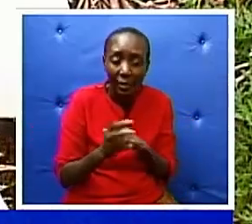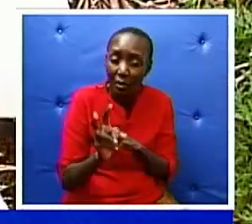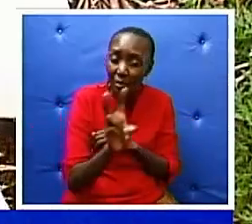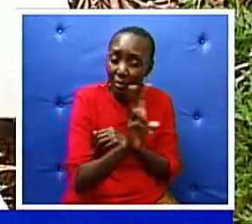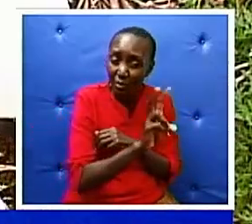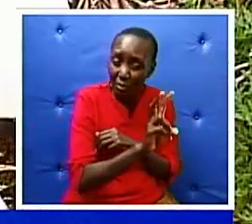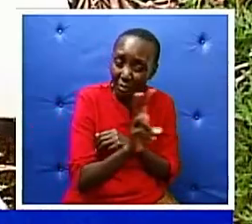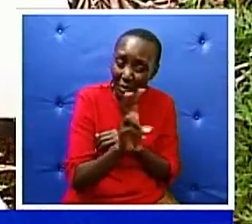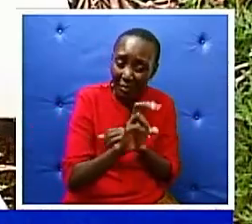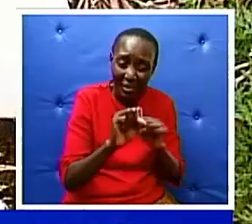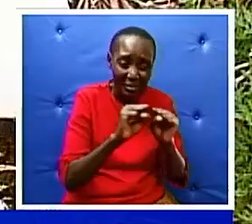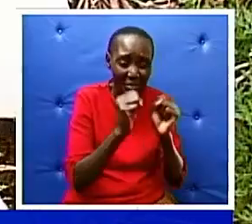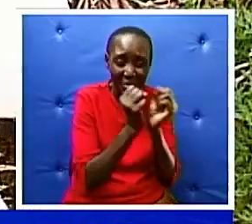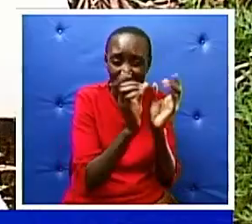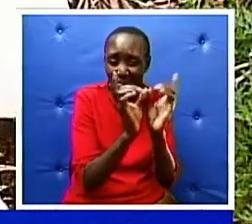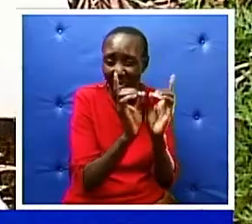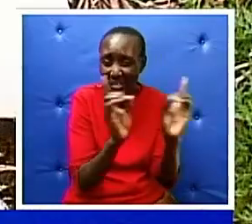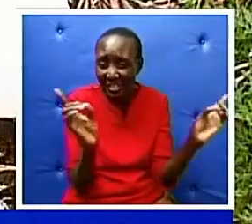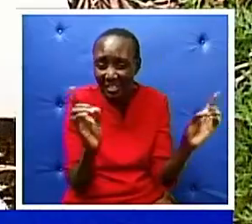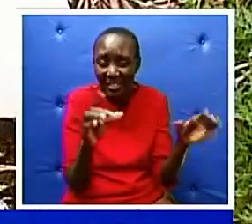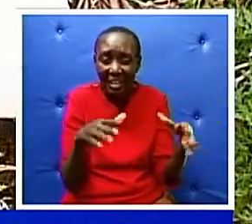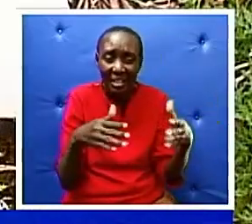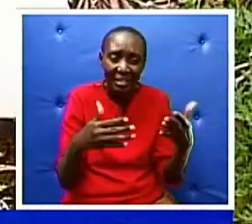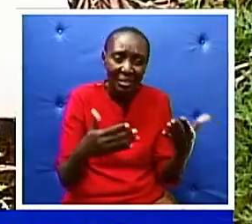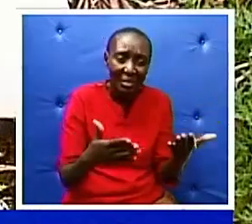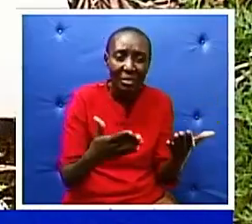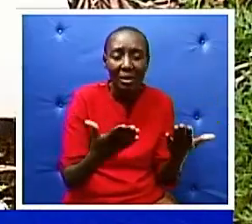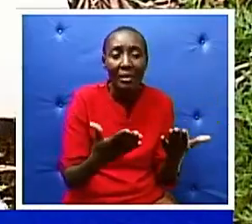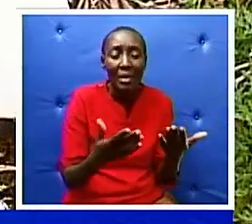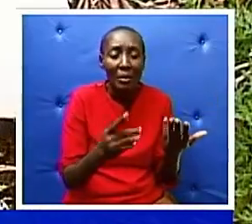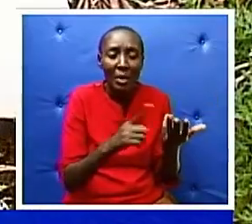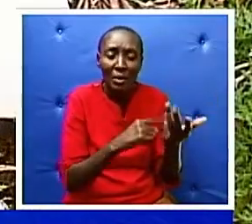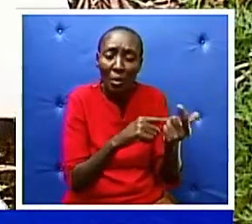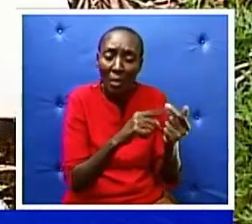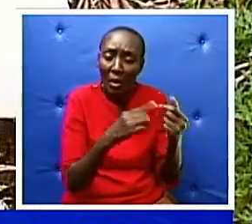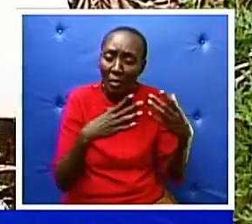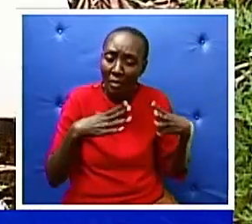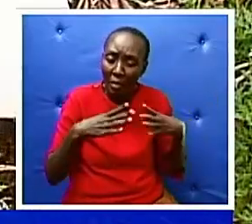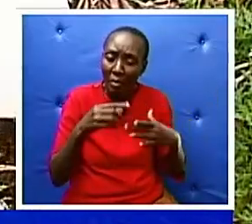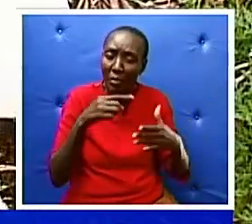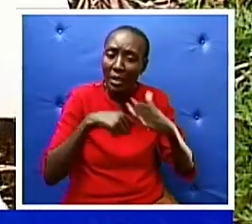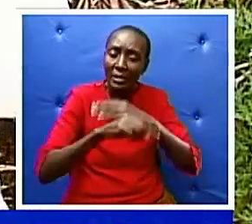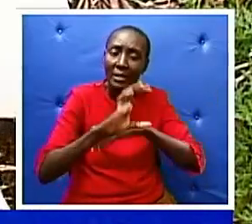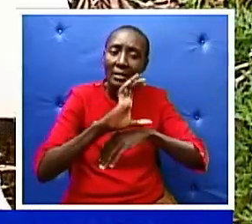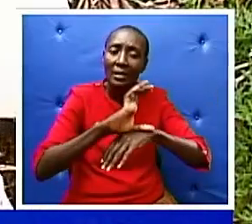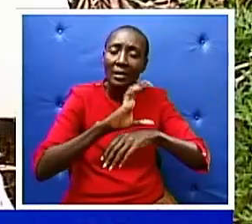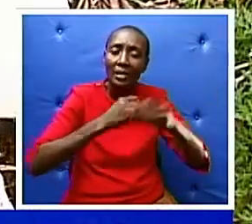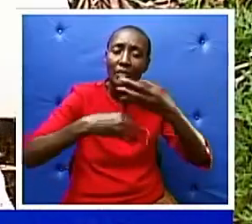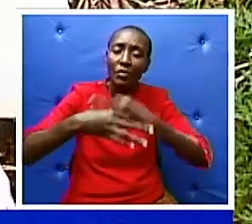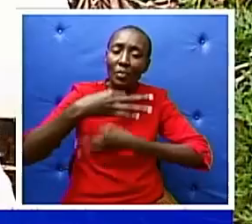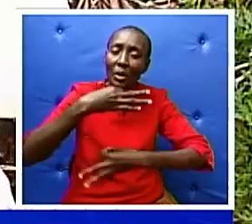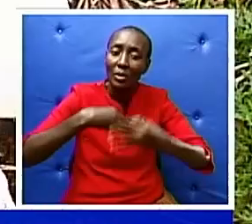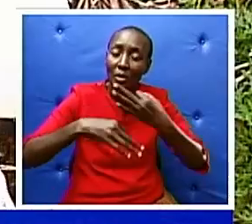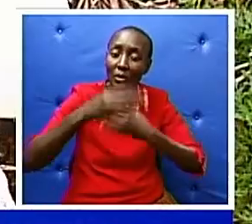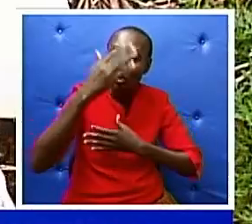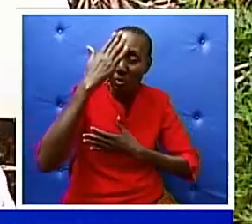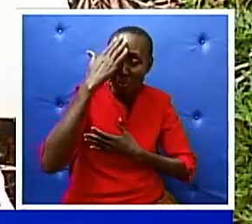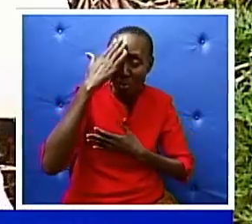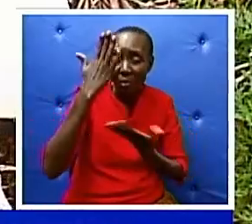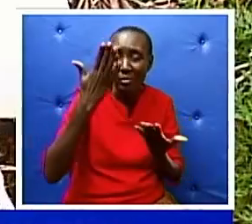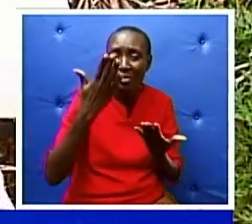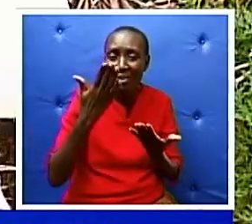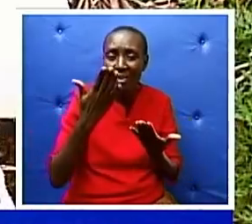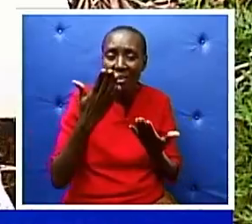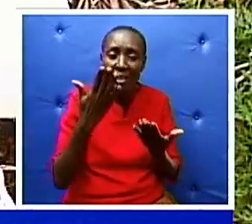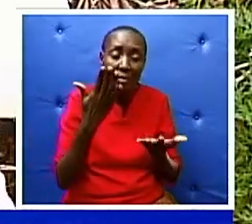social distancing, and whether it comes to that, or to count the number of people who went to a church to find out your capacity is only